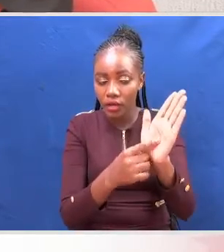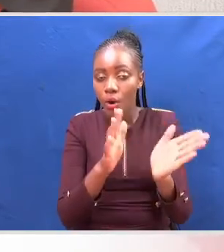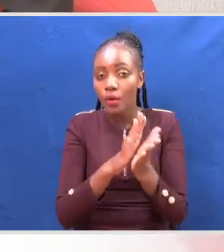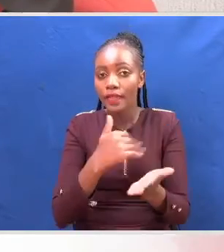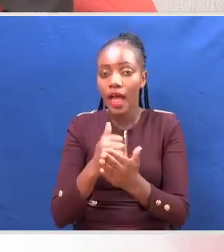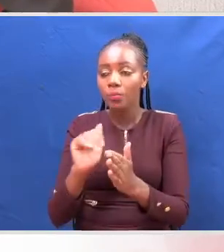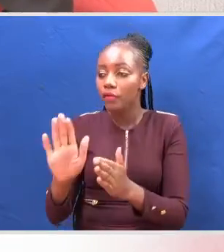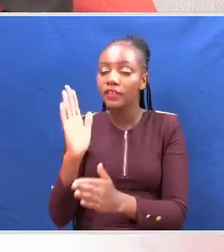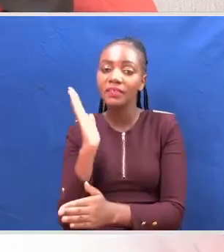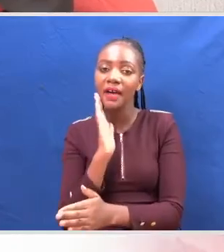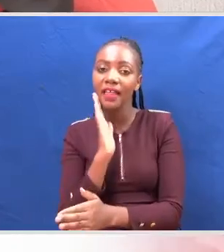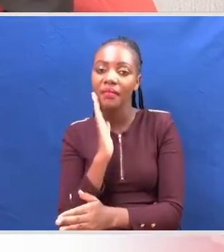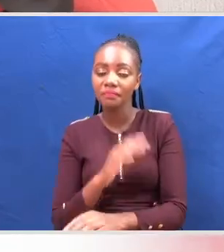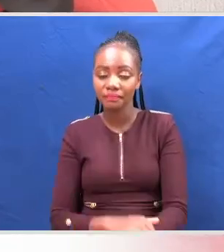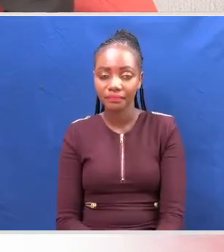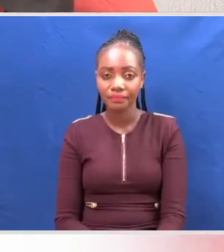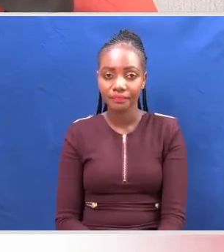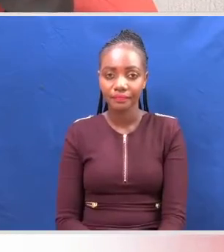mother. Spin it like this.